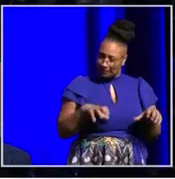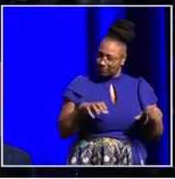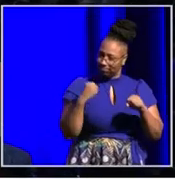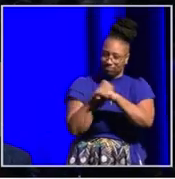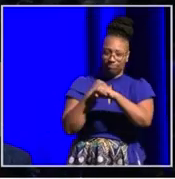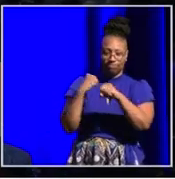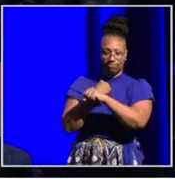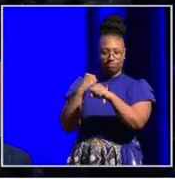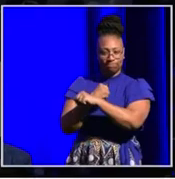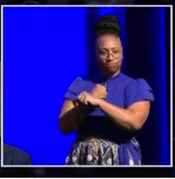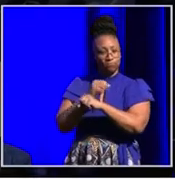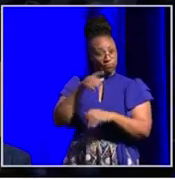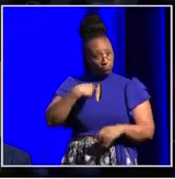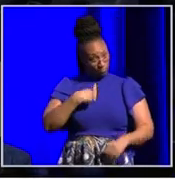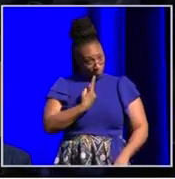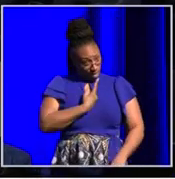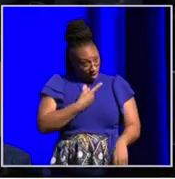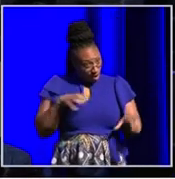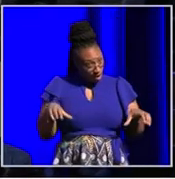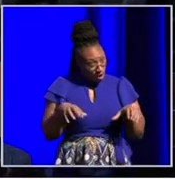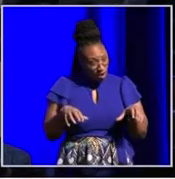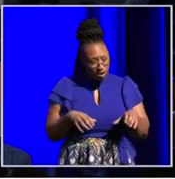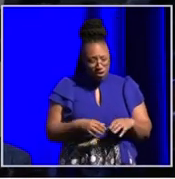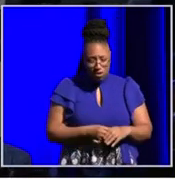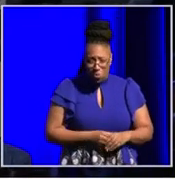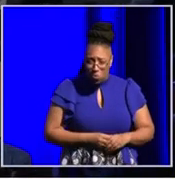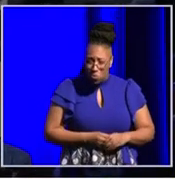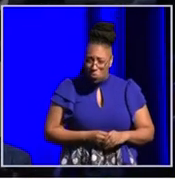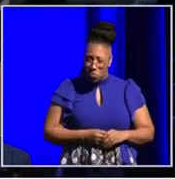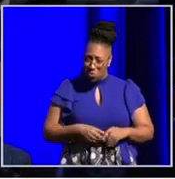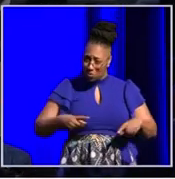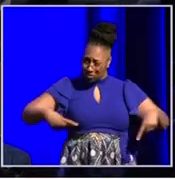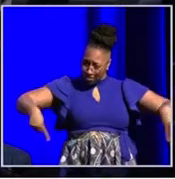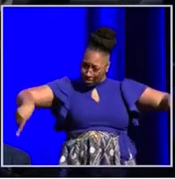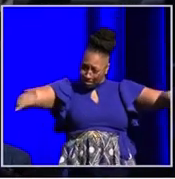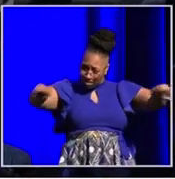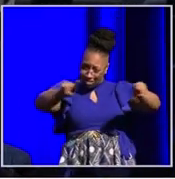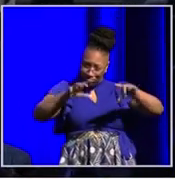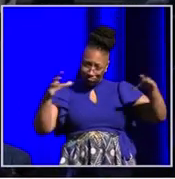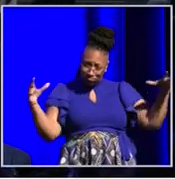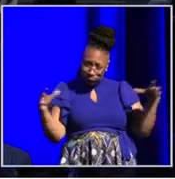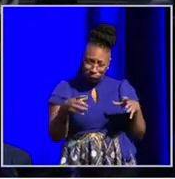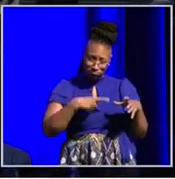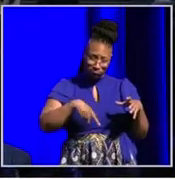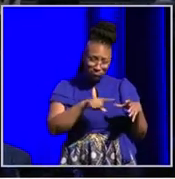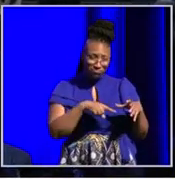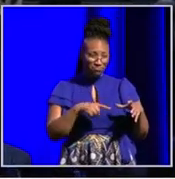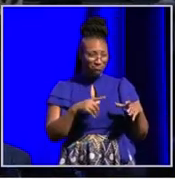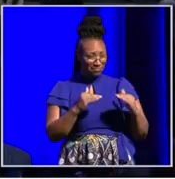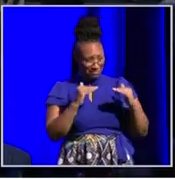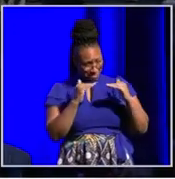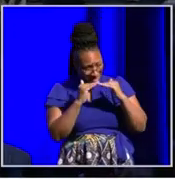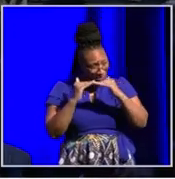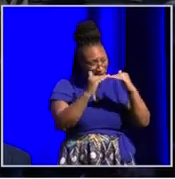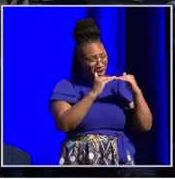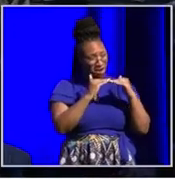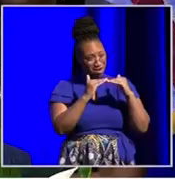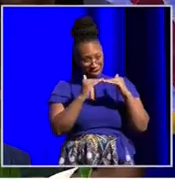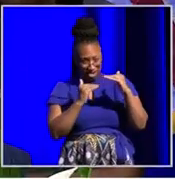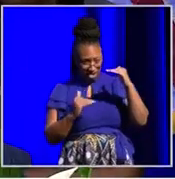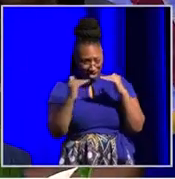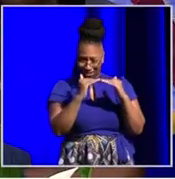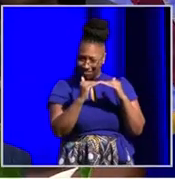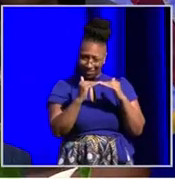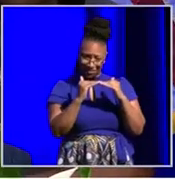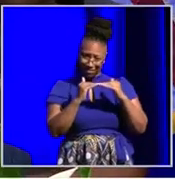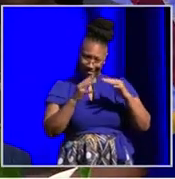We will have a Democratic Senate and a Democratic president. However, that is not a guarantee against